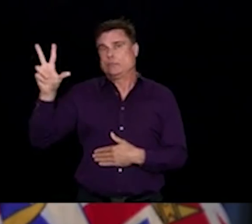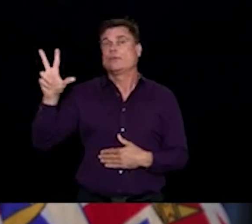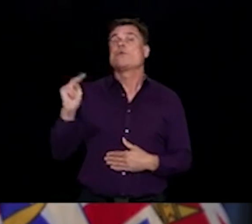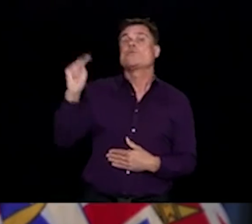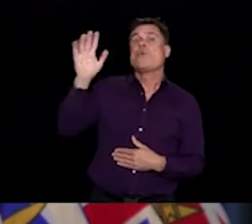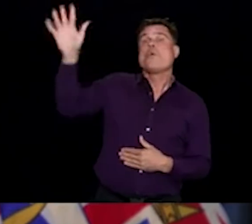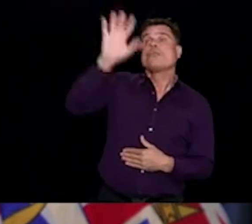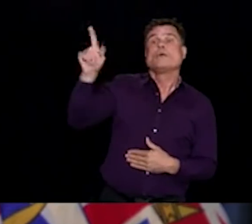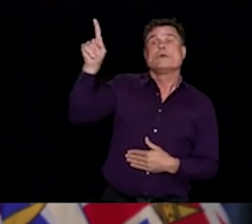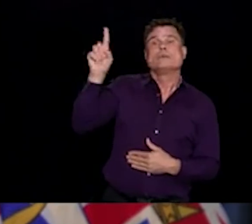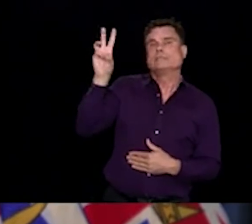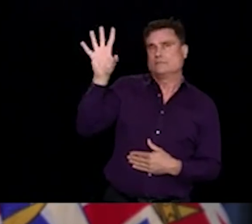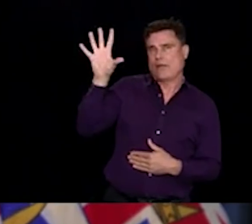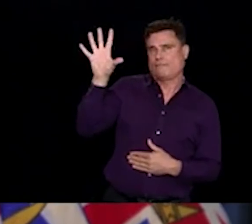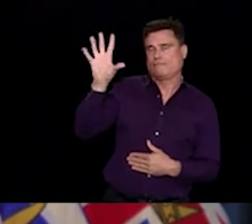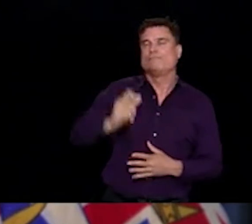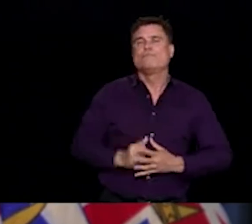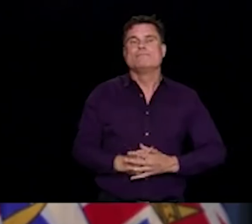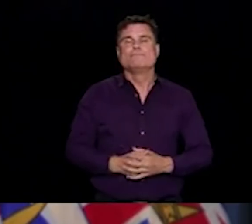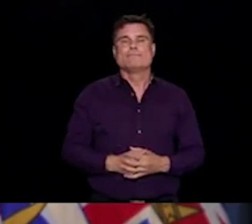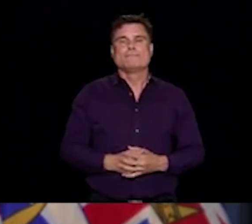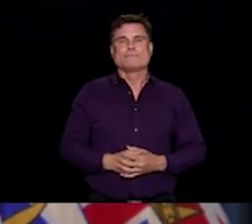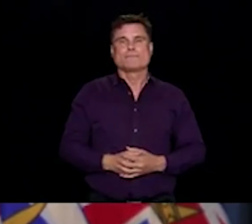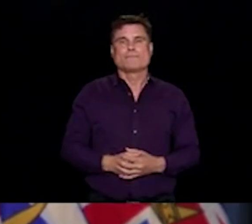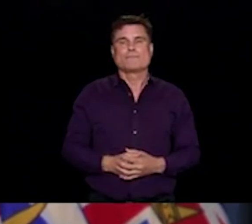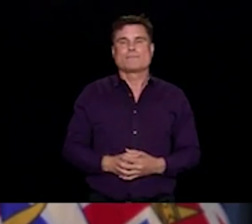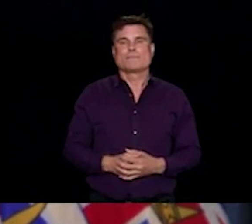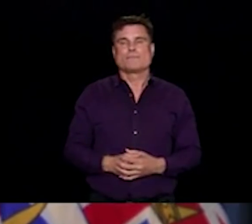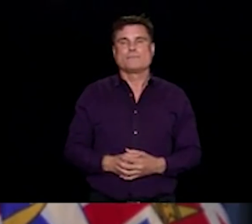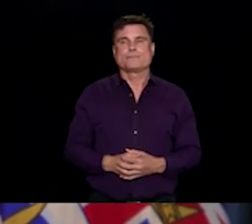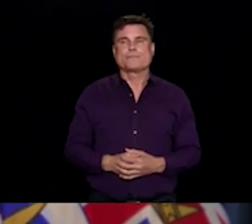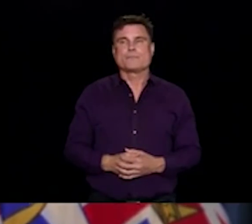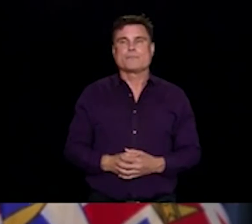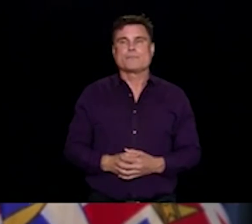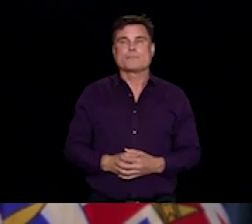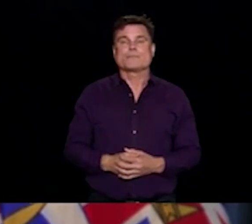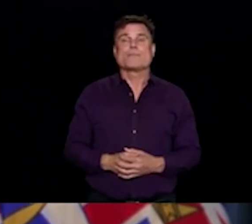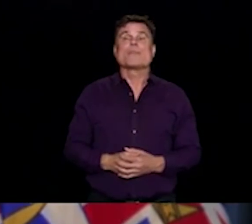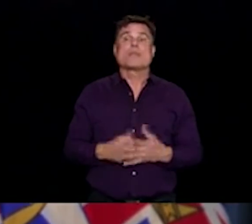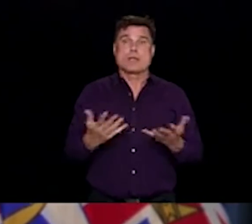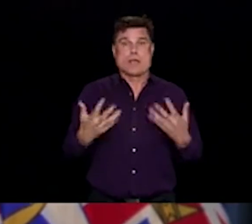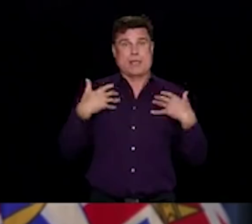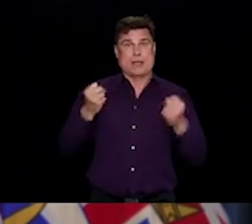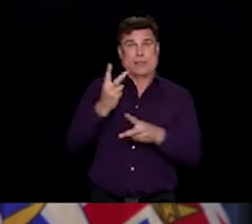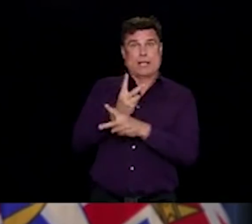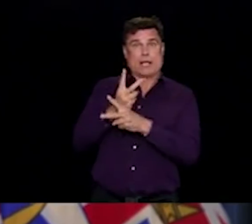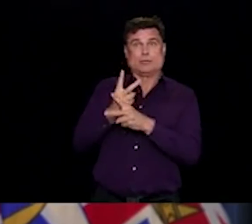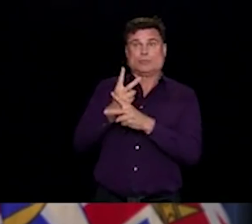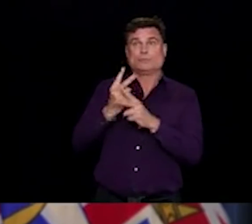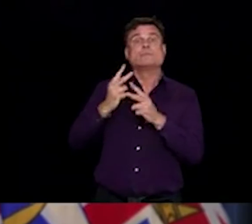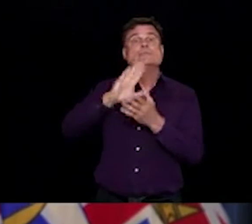in the Interior Health Region, and 65 people in the Northern Health Region. We have no new healthcare